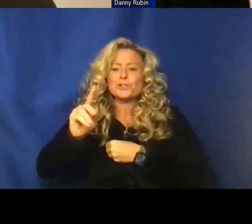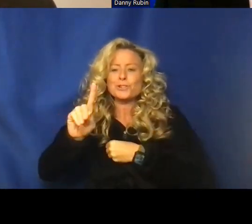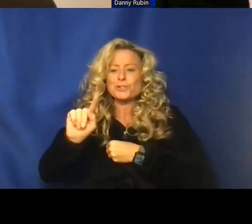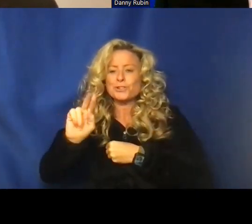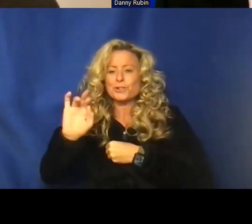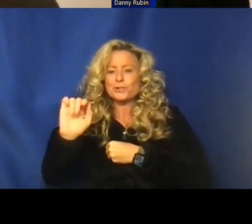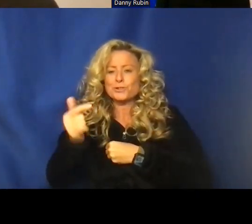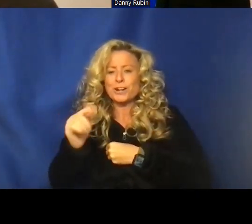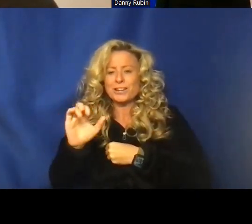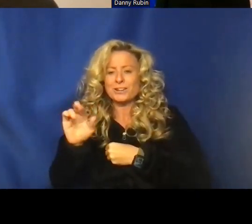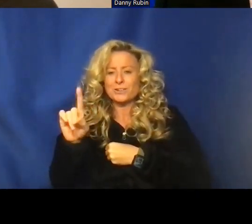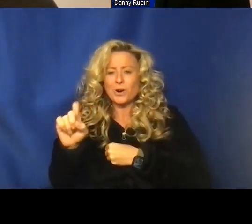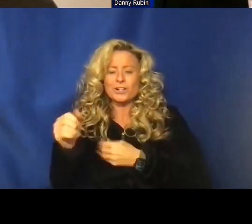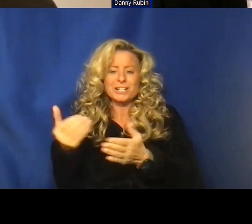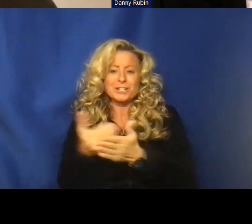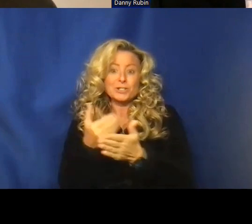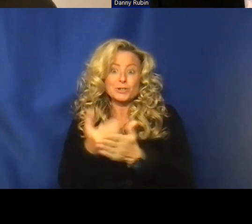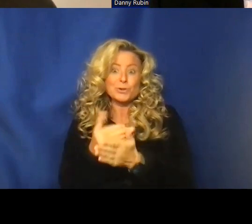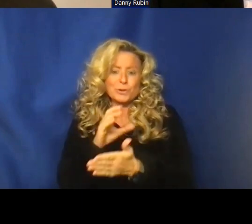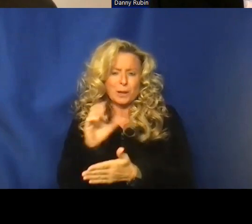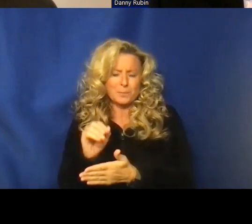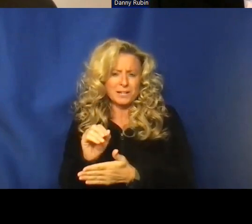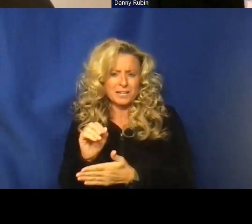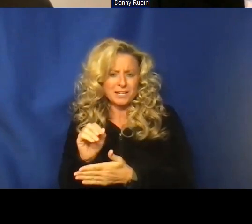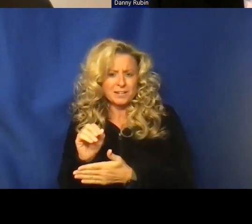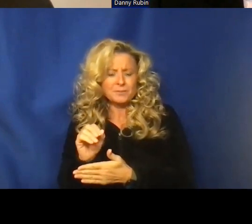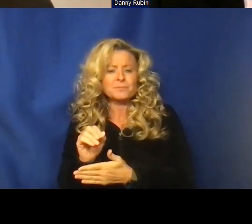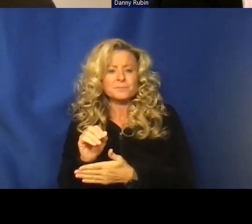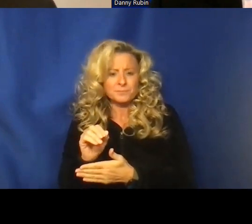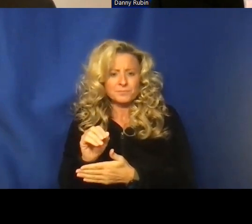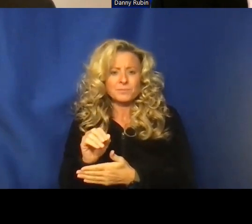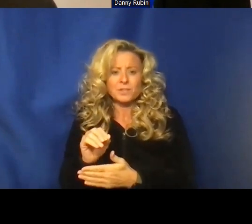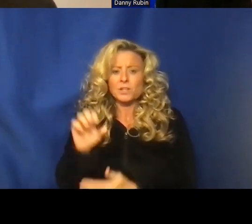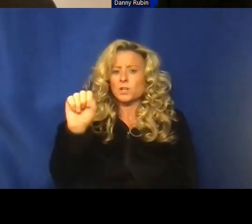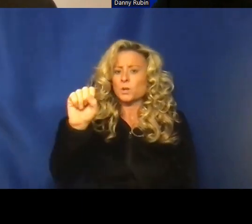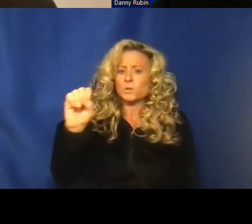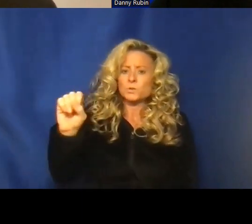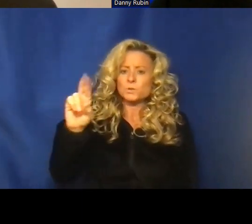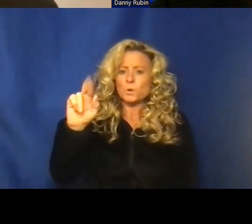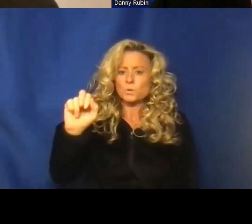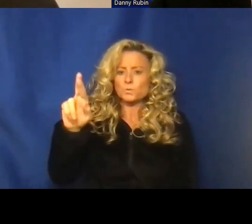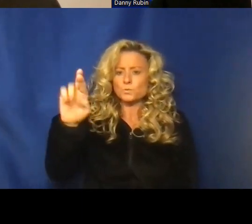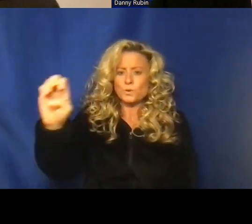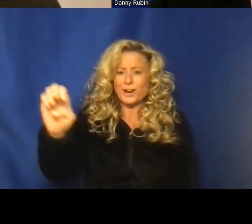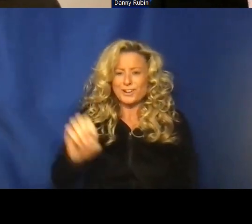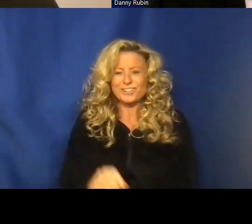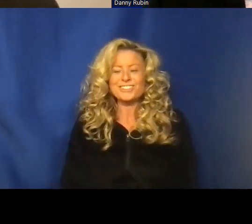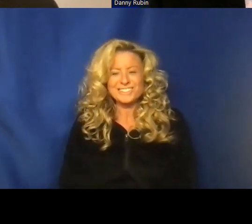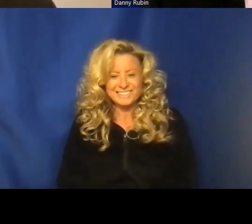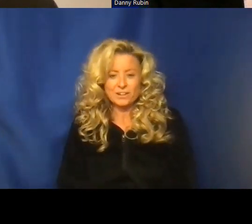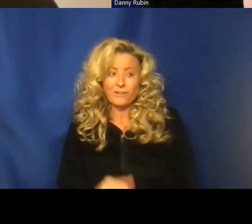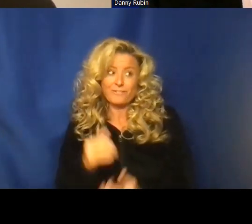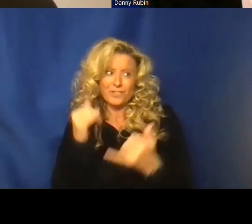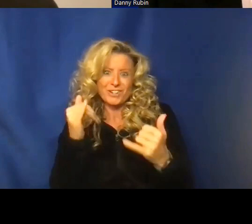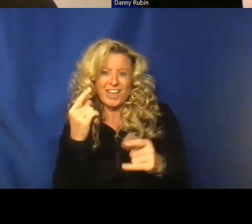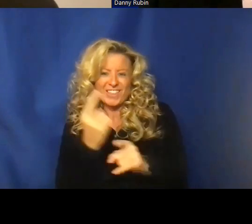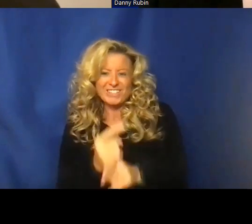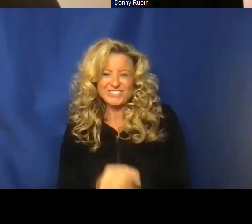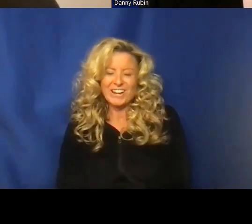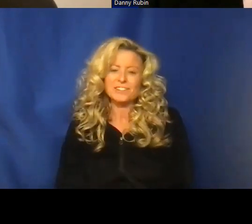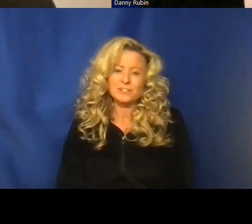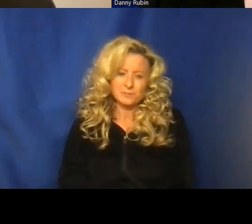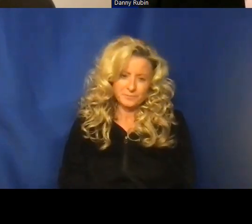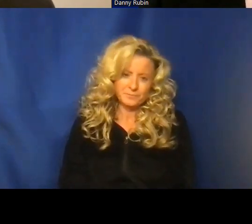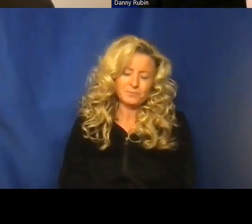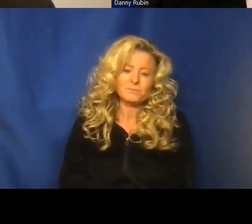where he works, Sorare. Is that how, am I pronouncing that right, by the way? Sorare. For now, that's correct. Yeah. So